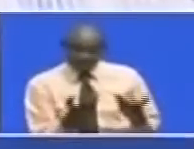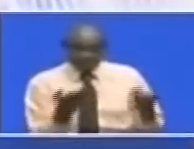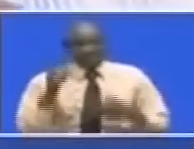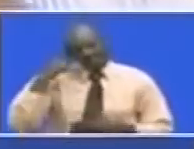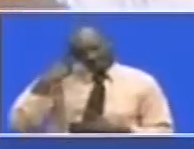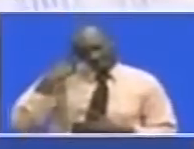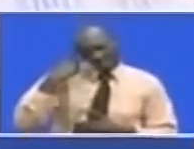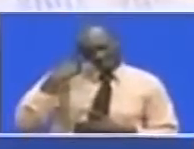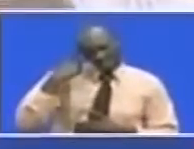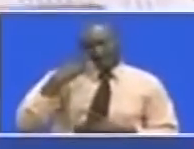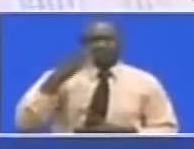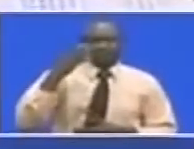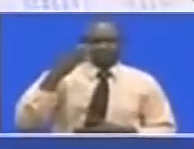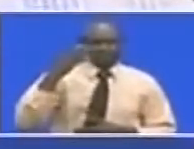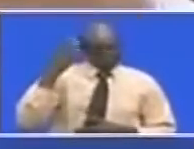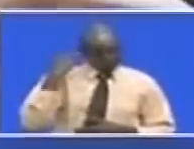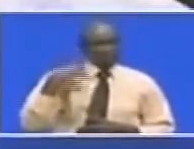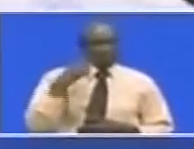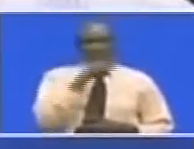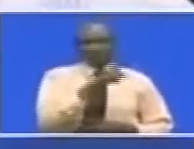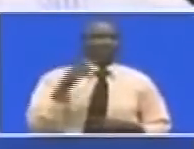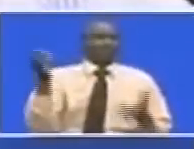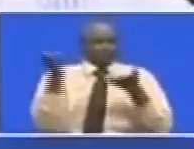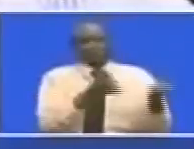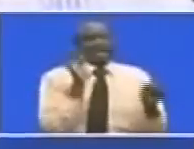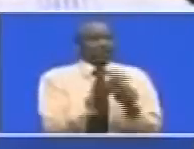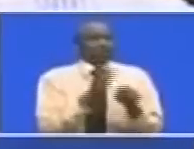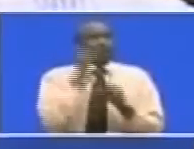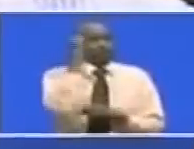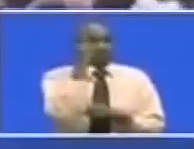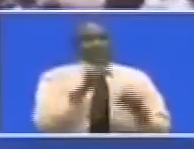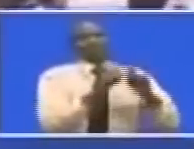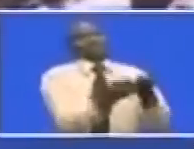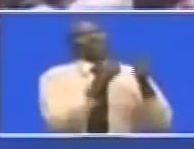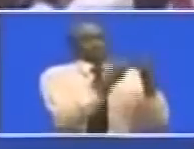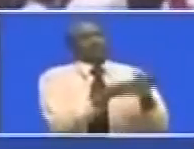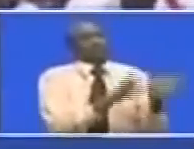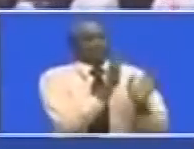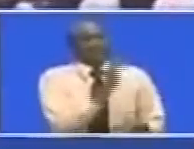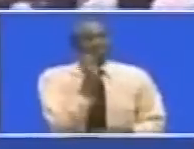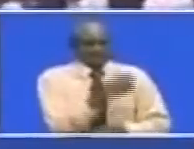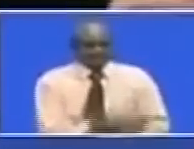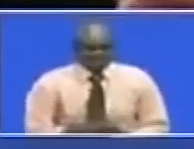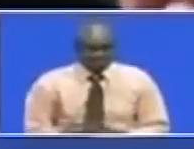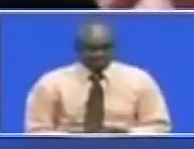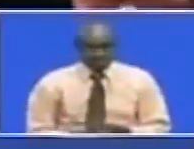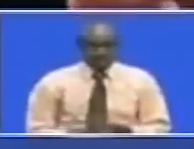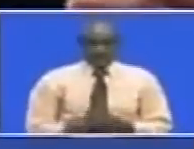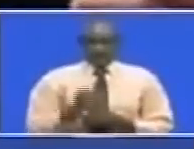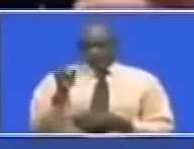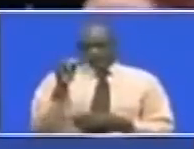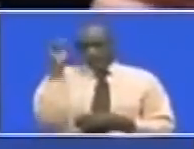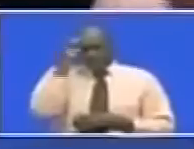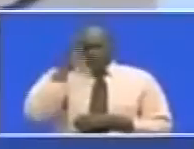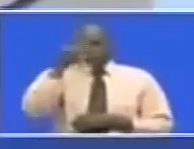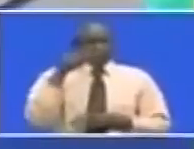think there was a conscious attempt to politicize ethnicity. Opinion polls by Ipsos